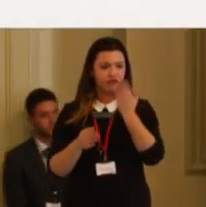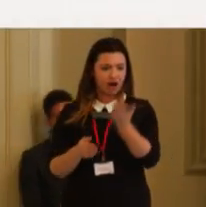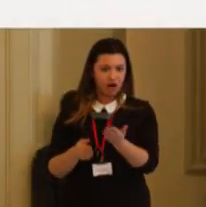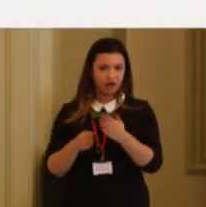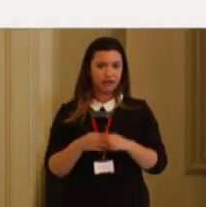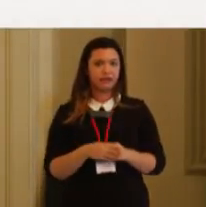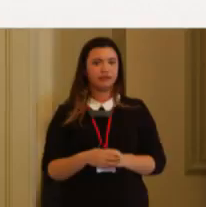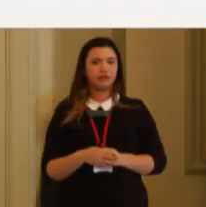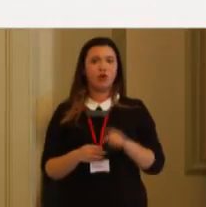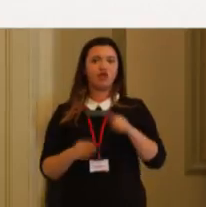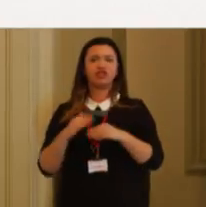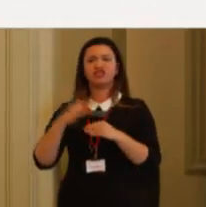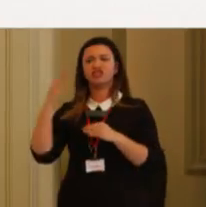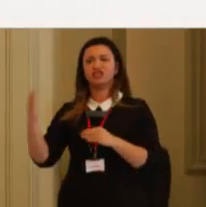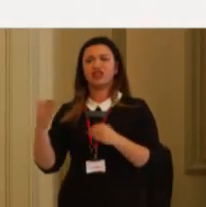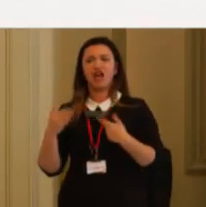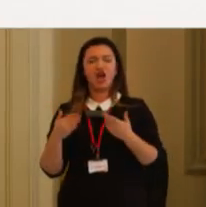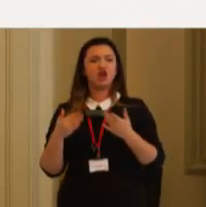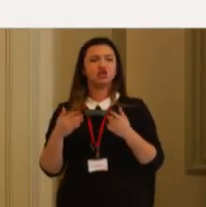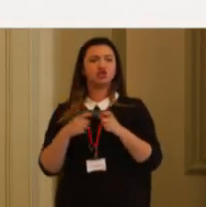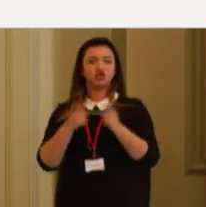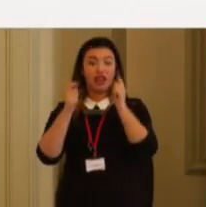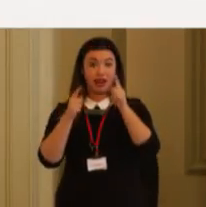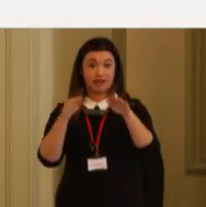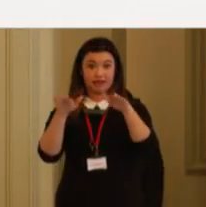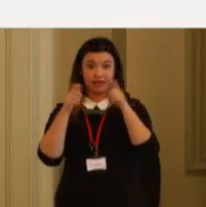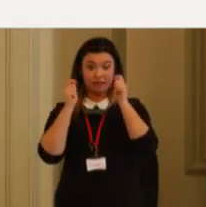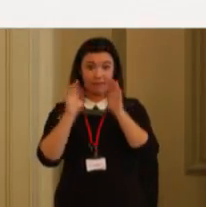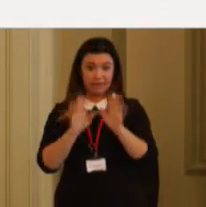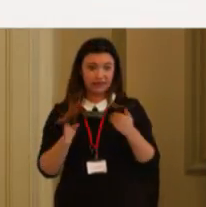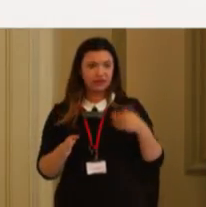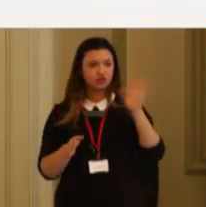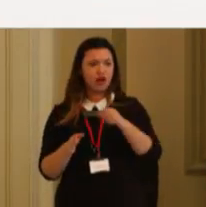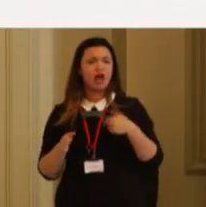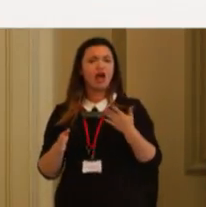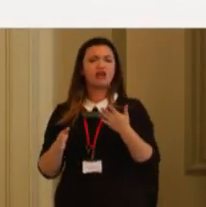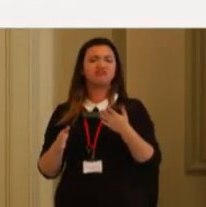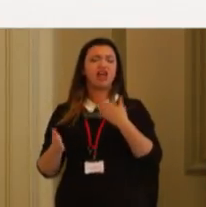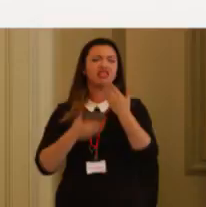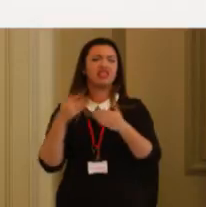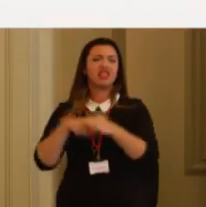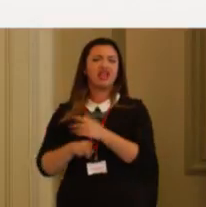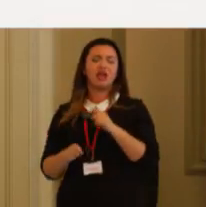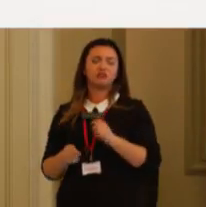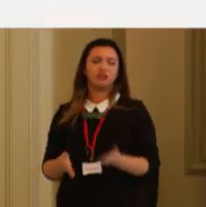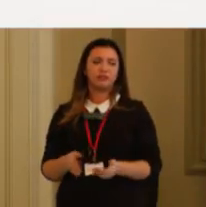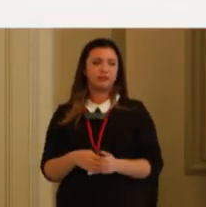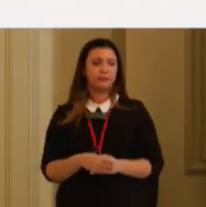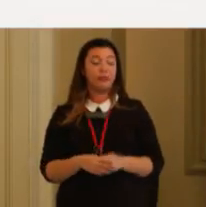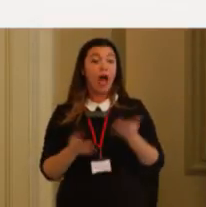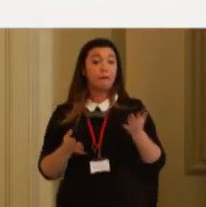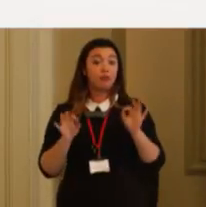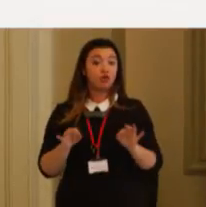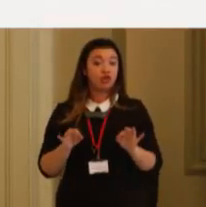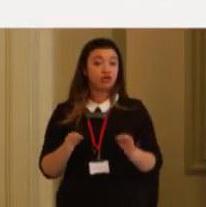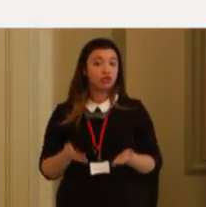of you, which contains a great depth of data. Afterwards, or later down the road, we may sort of